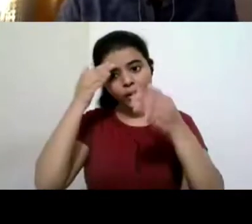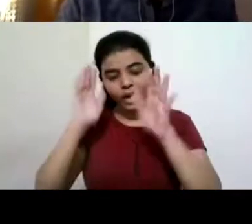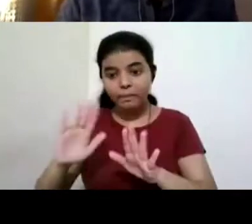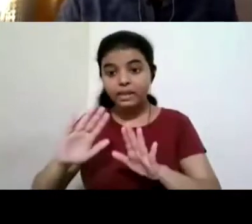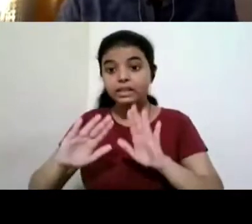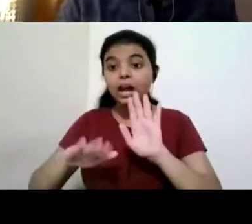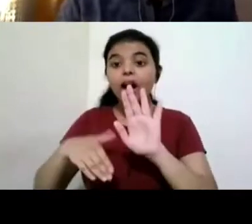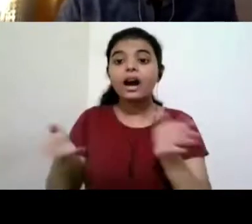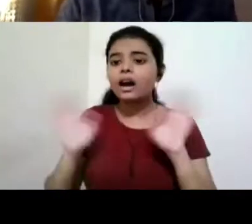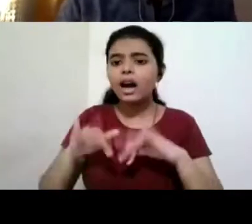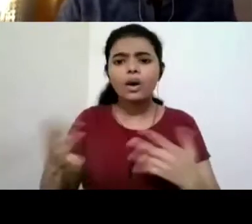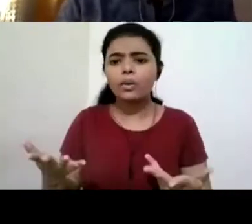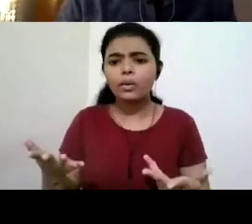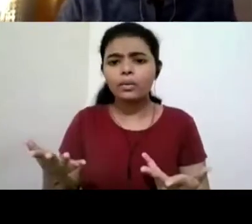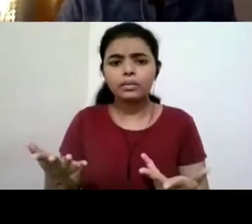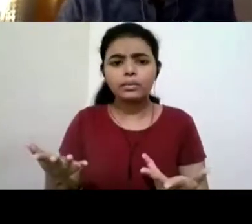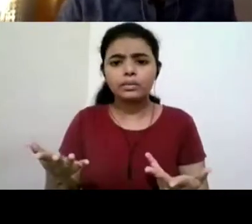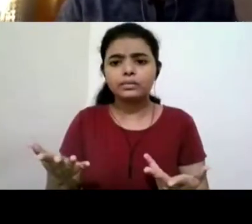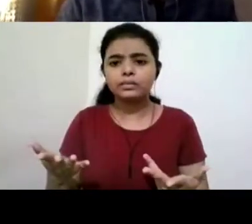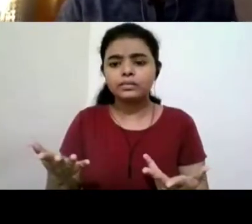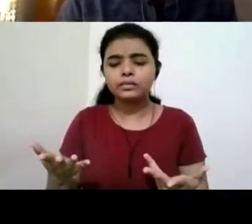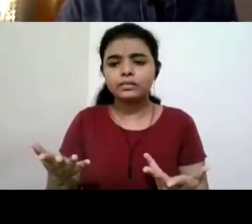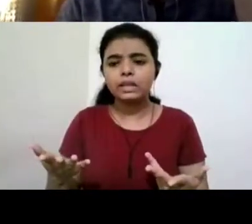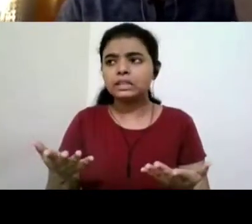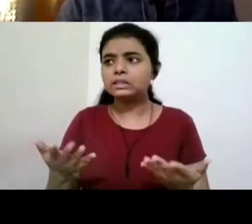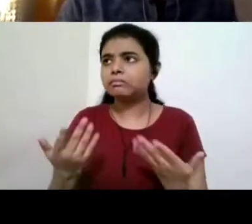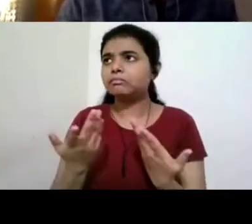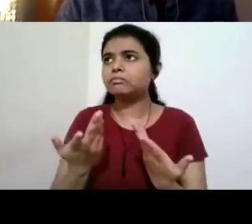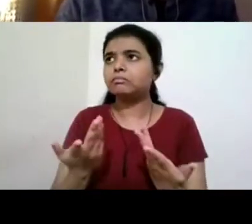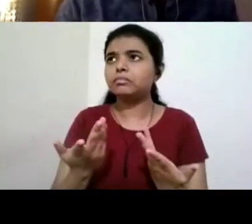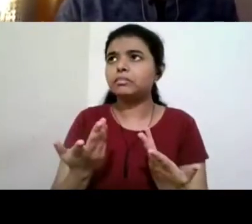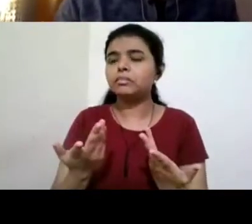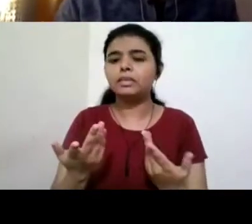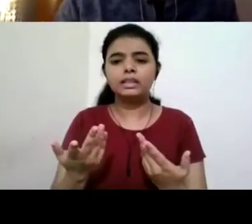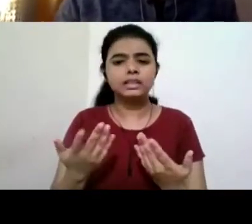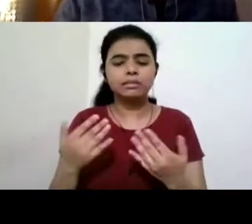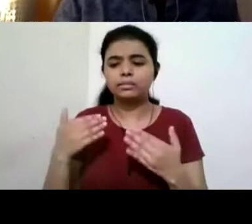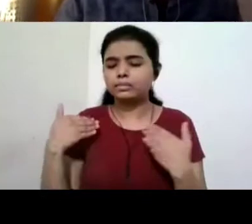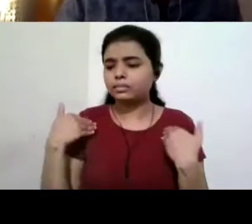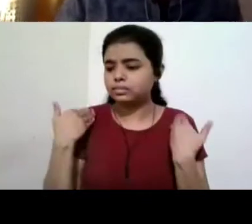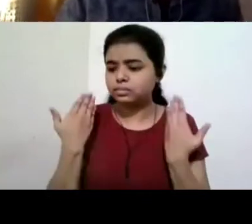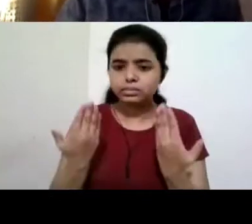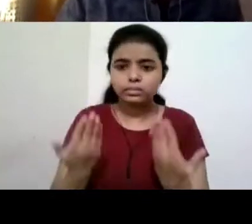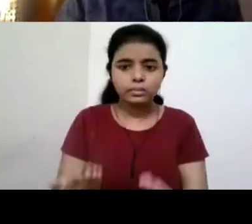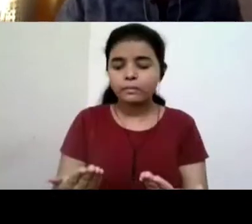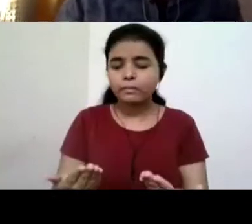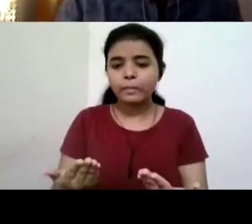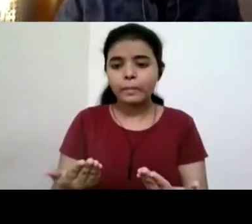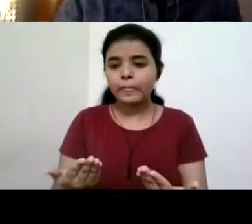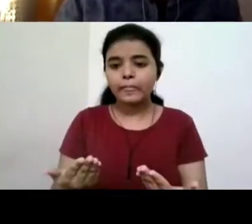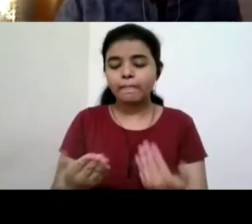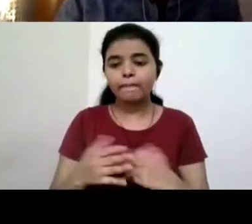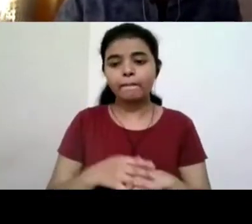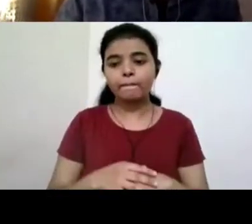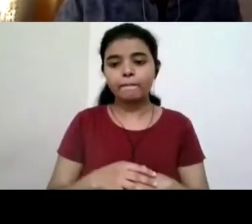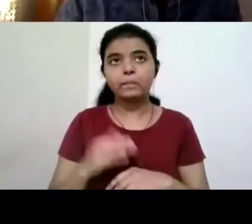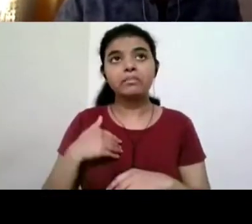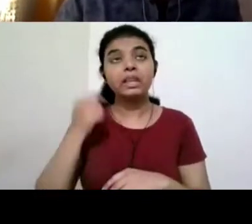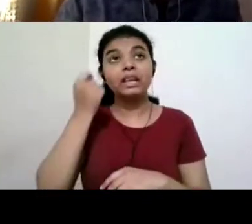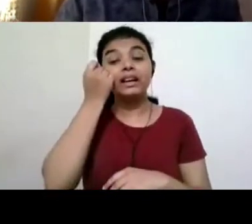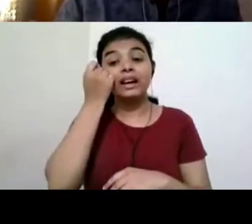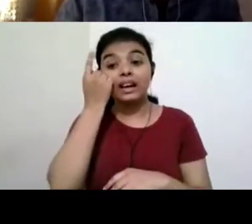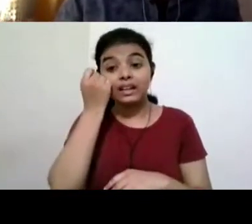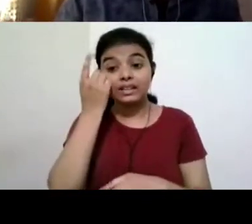You couldn't just, I mean, you know, see, there's an entire period at which the whole understanding